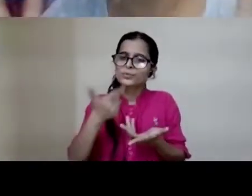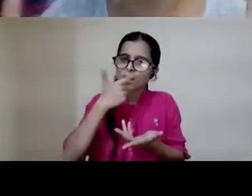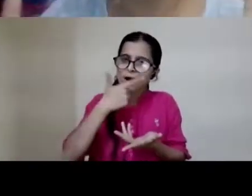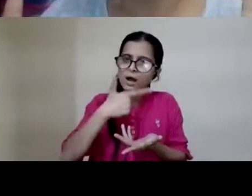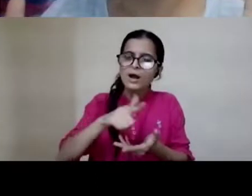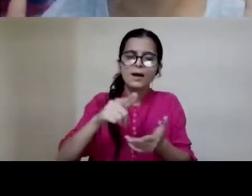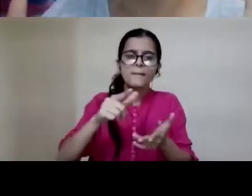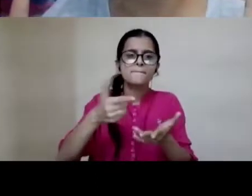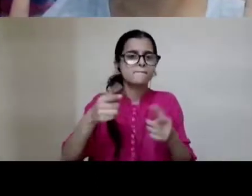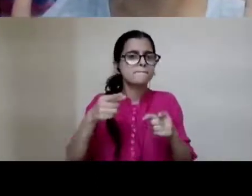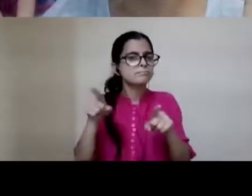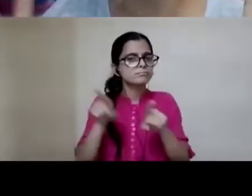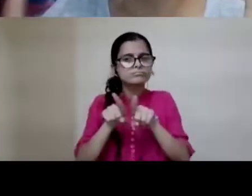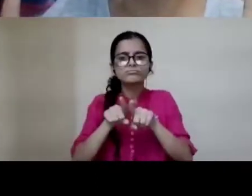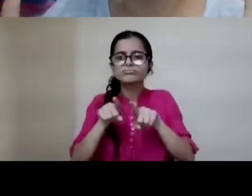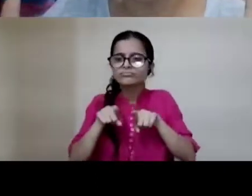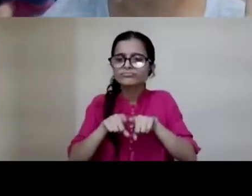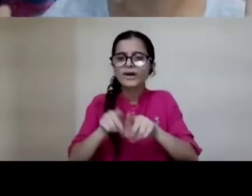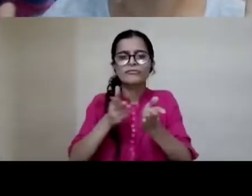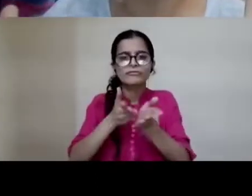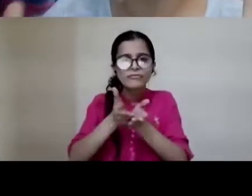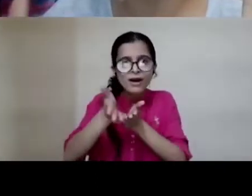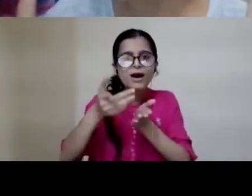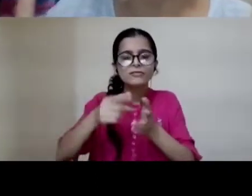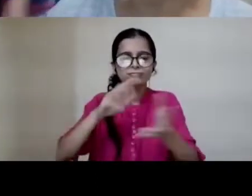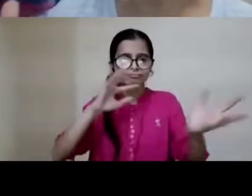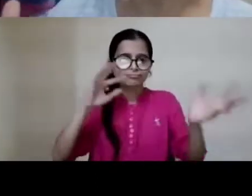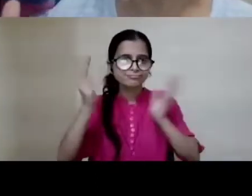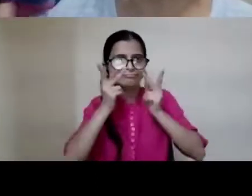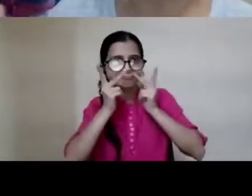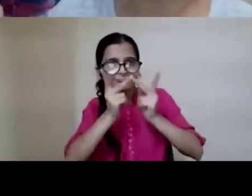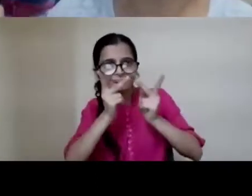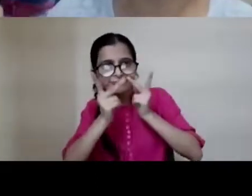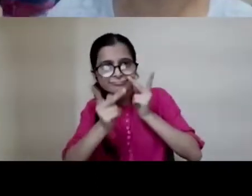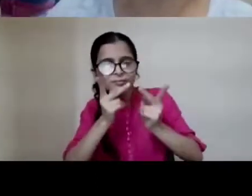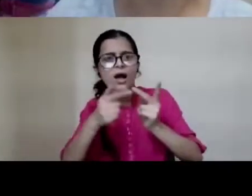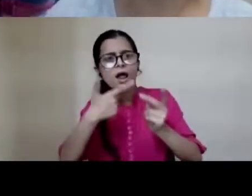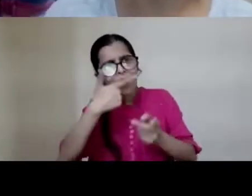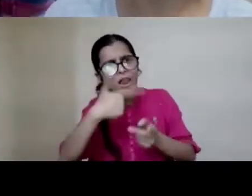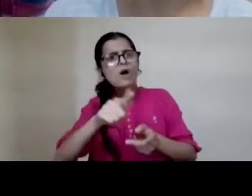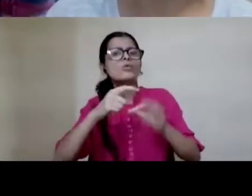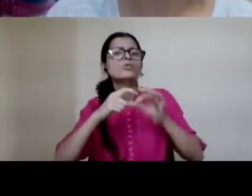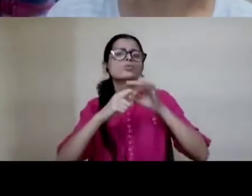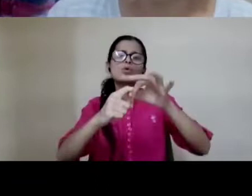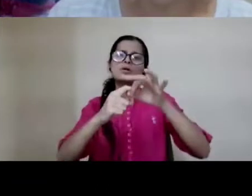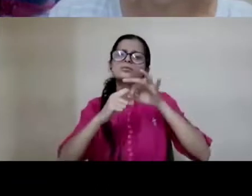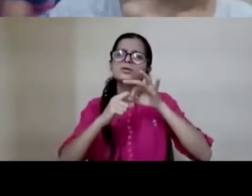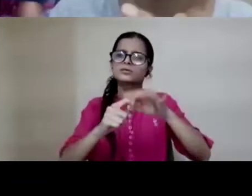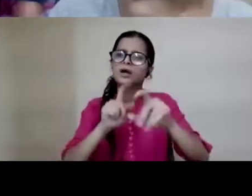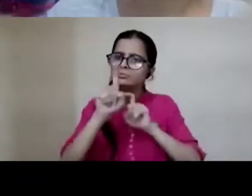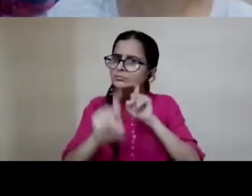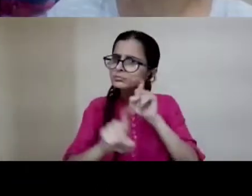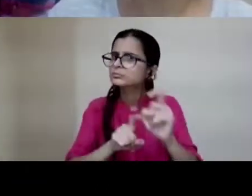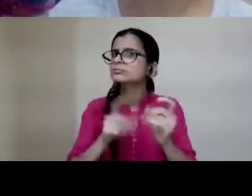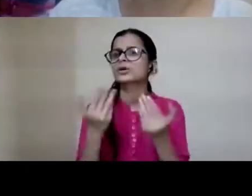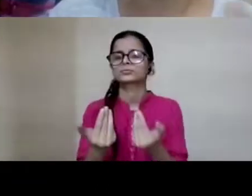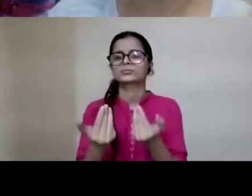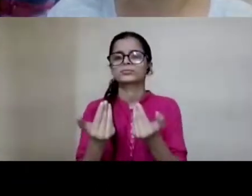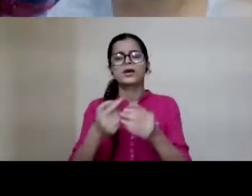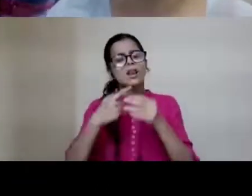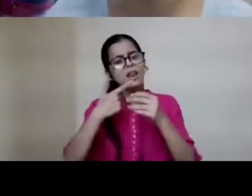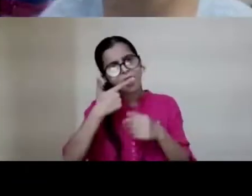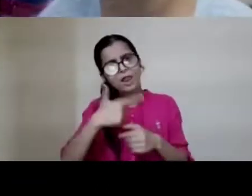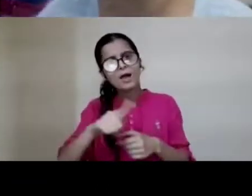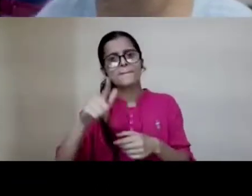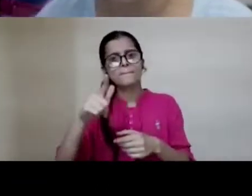monolithic way of looking at the world, you allow it to be questioned, and you allow for this confrontation